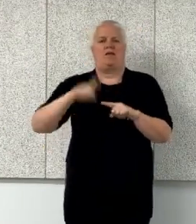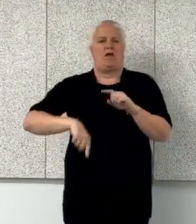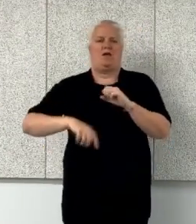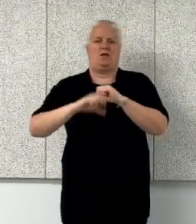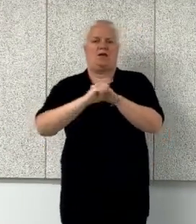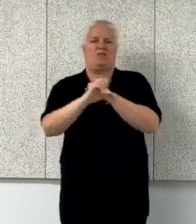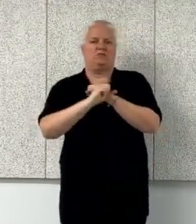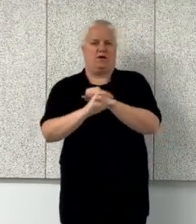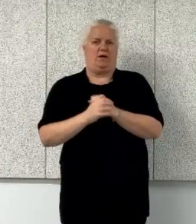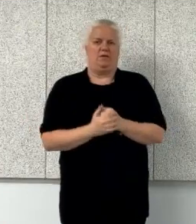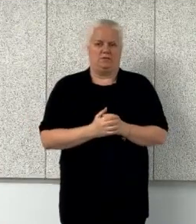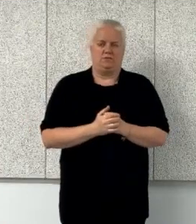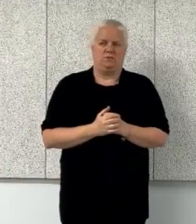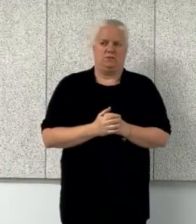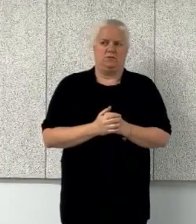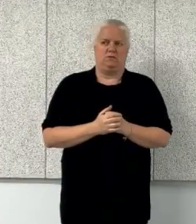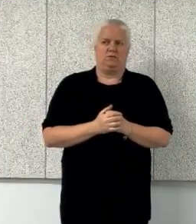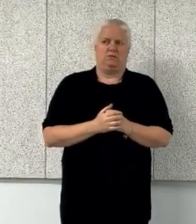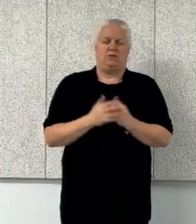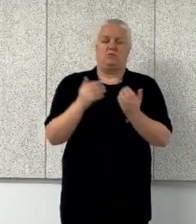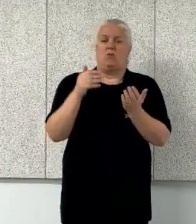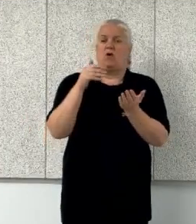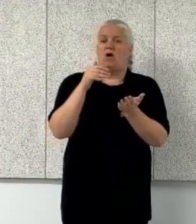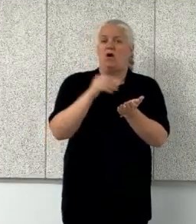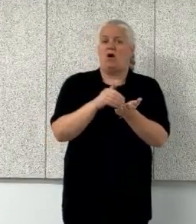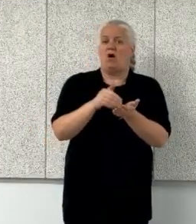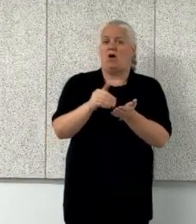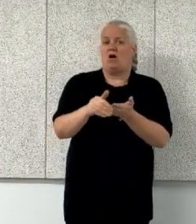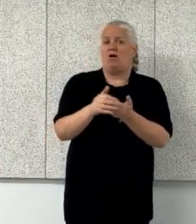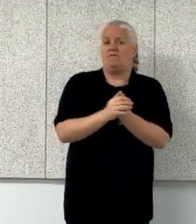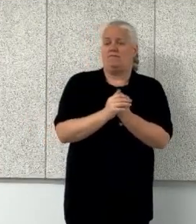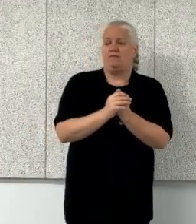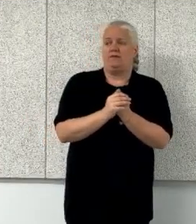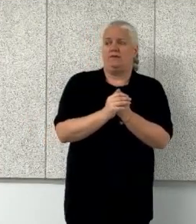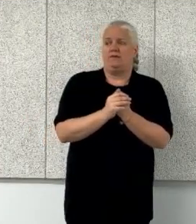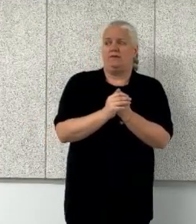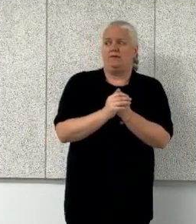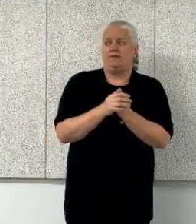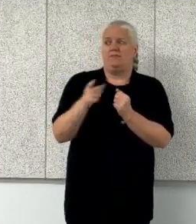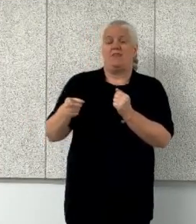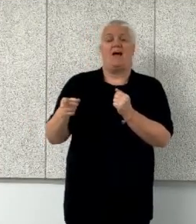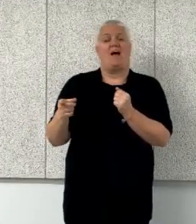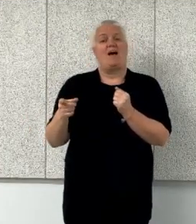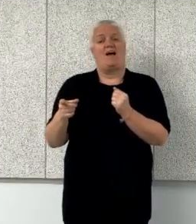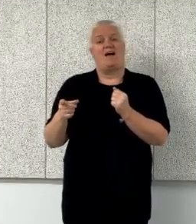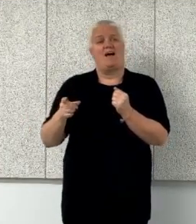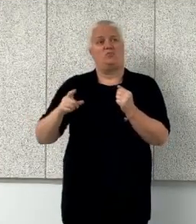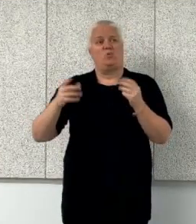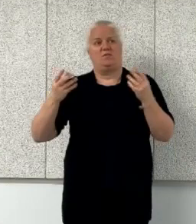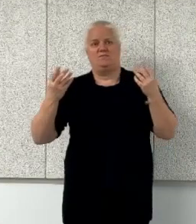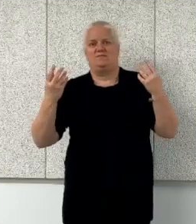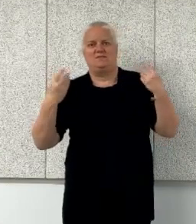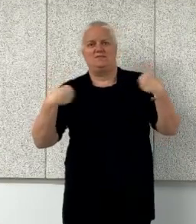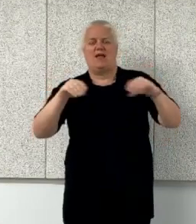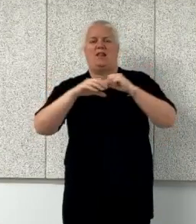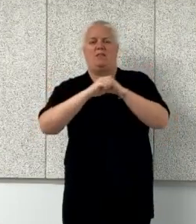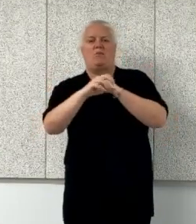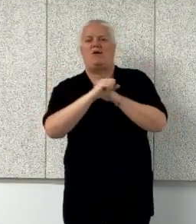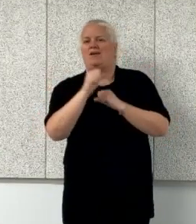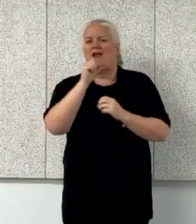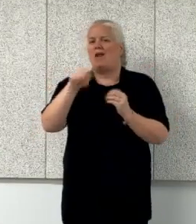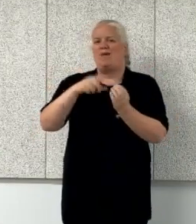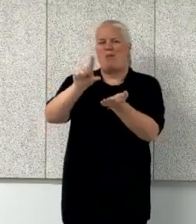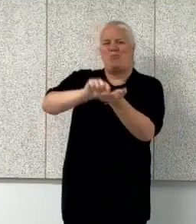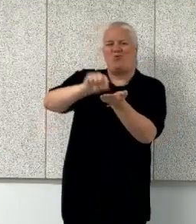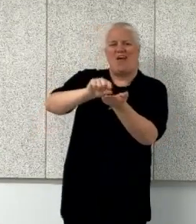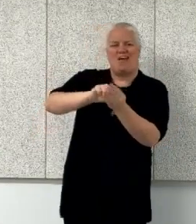And so often this institutional marketing we're talking about is not done with advertising and press. Mm-hmm. It is done through relationship and experience. Mm-hmm. And so,